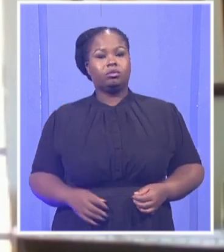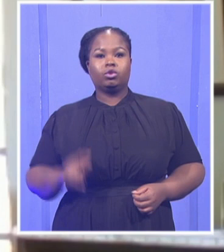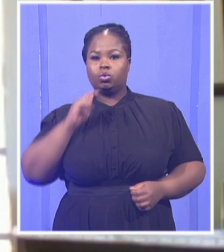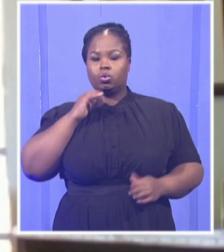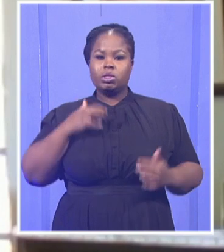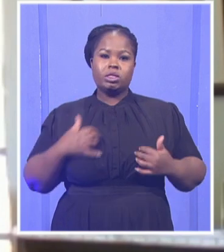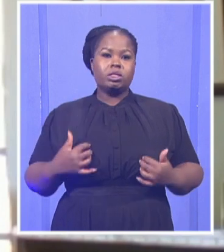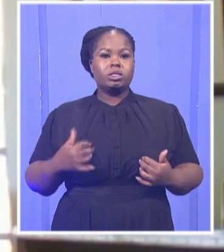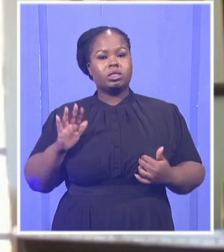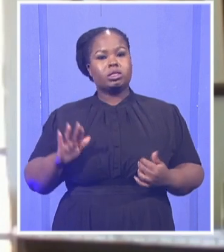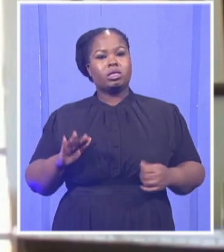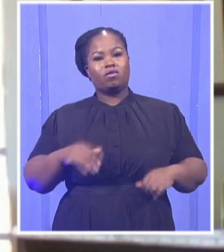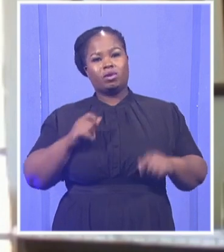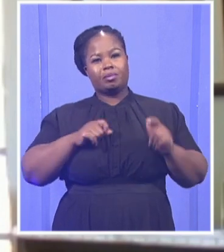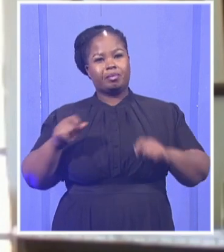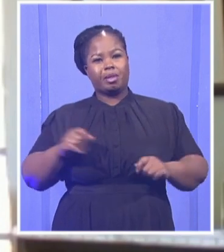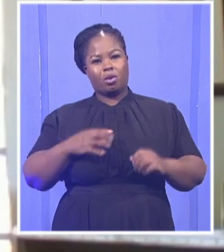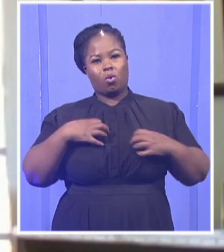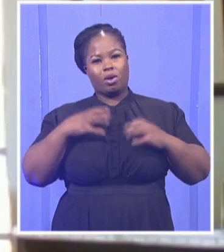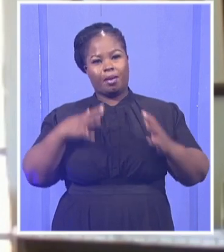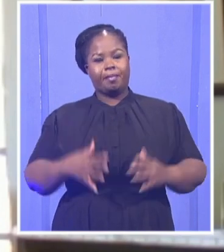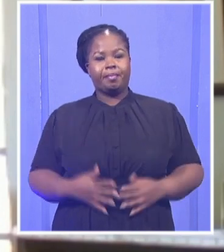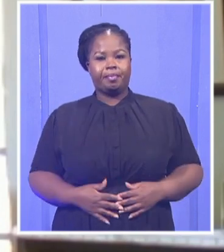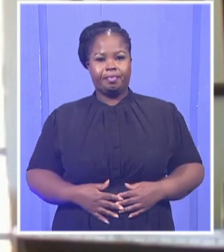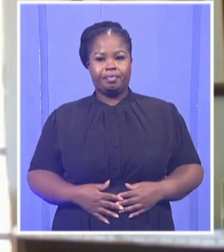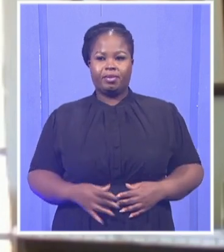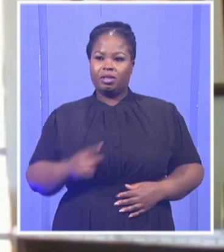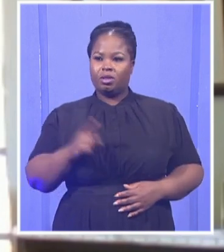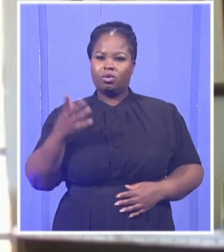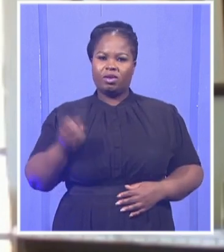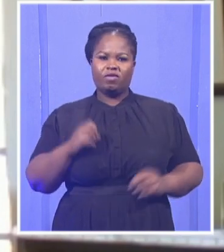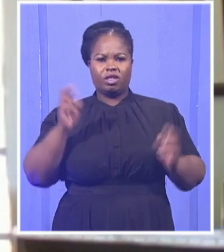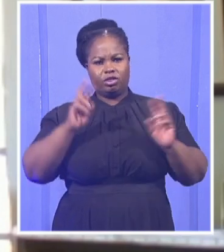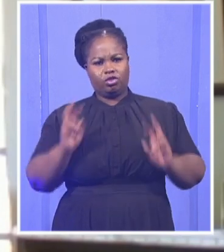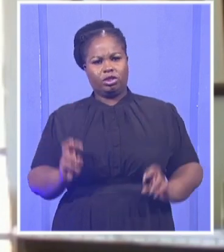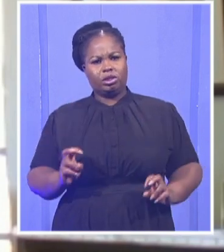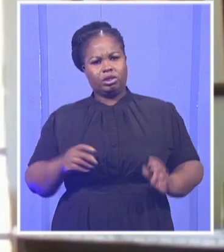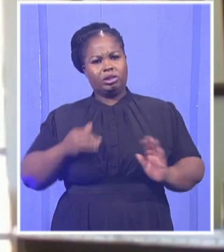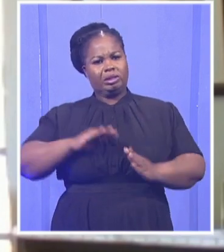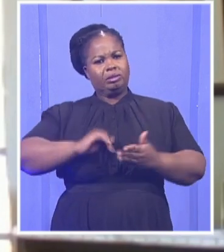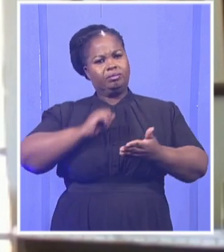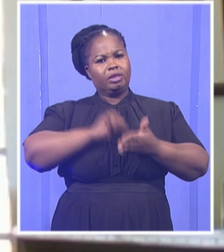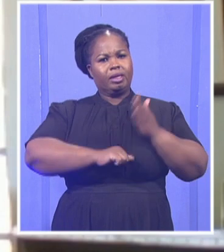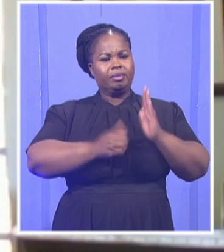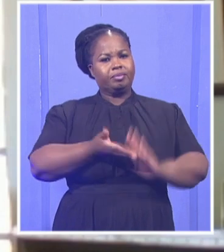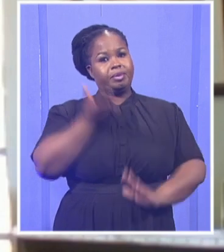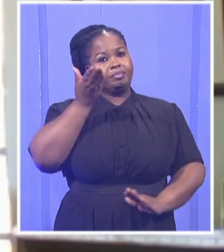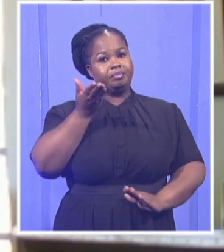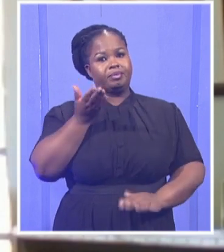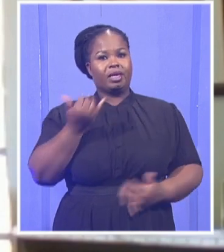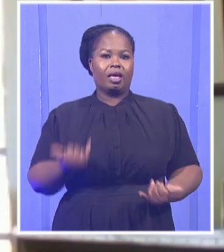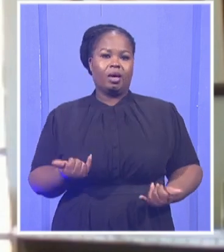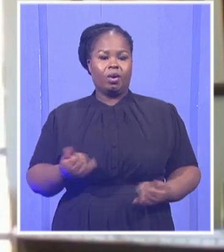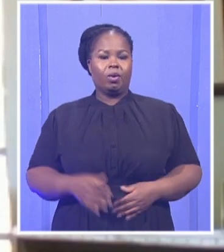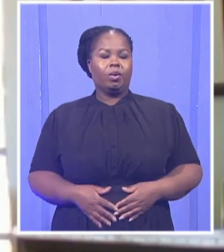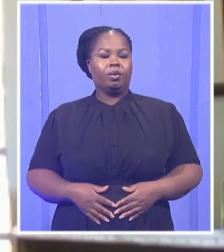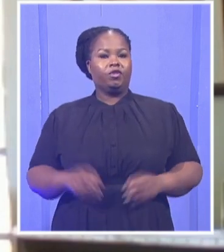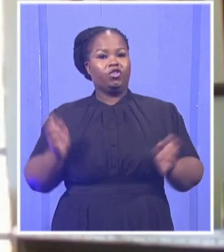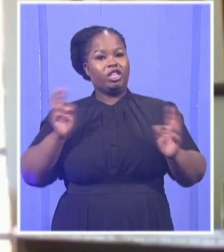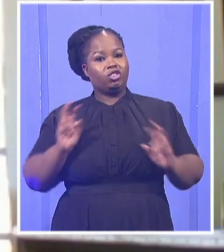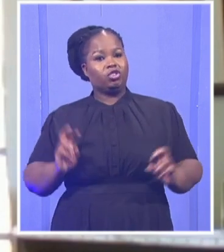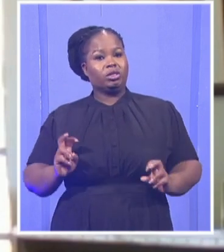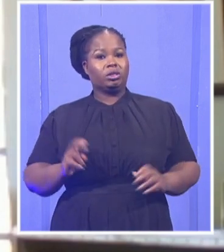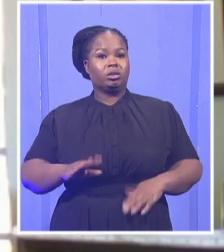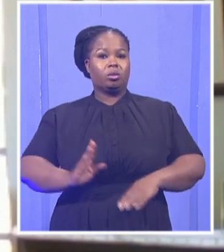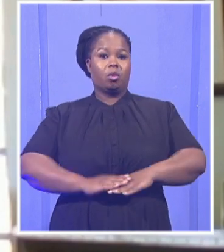the average household homeowner. You've got electricity tariffs that are obviously increasing all the time by far